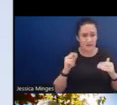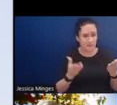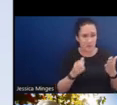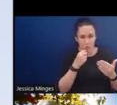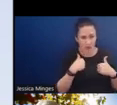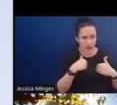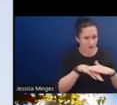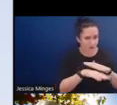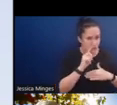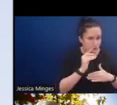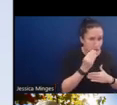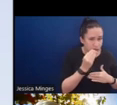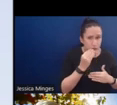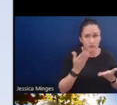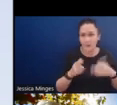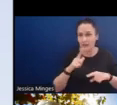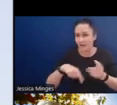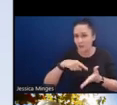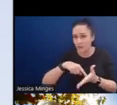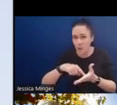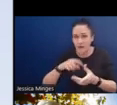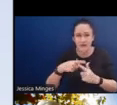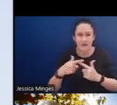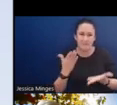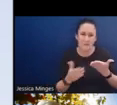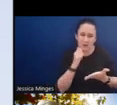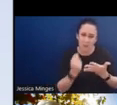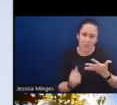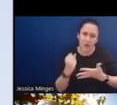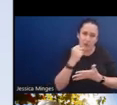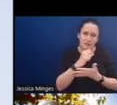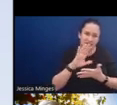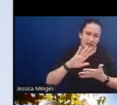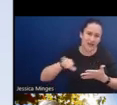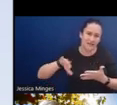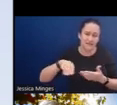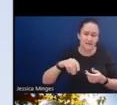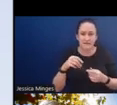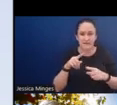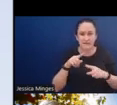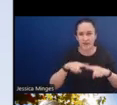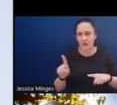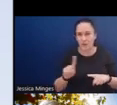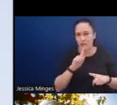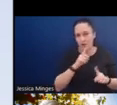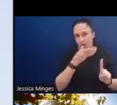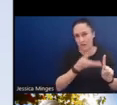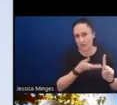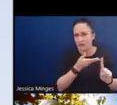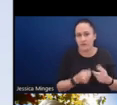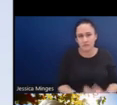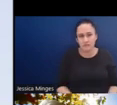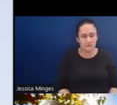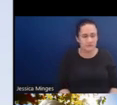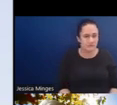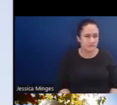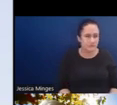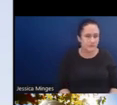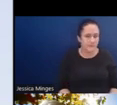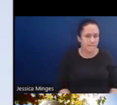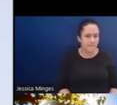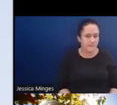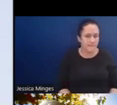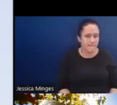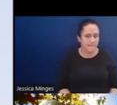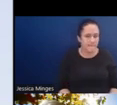afford them, and they may not prioritize it depending on where they are in their lives. So the